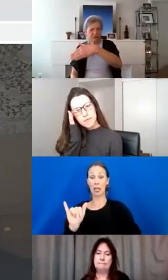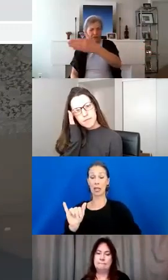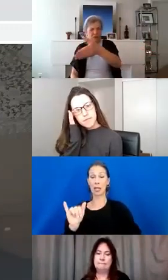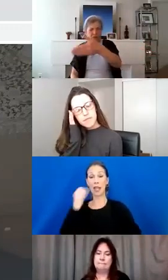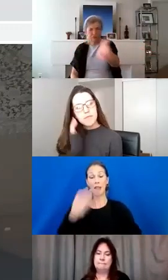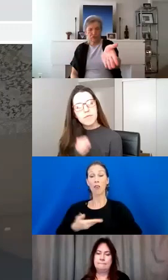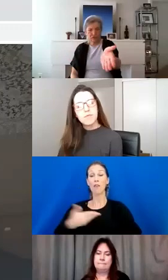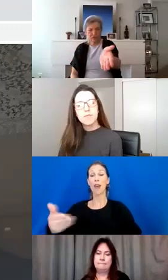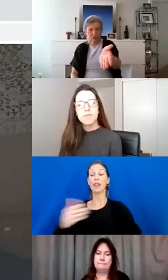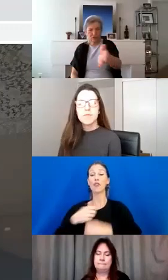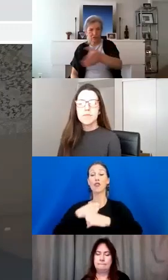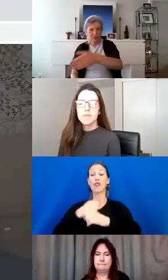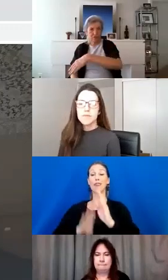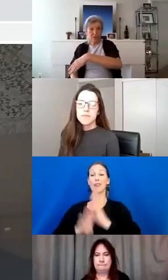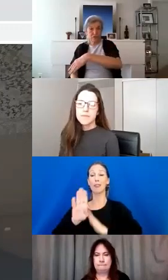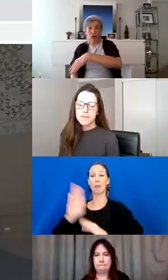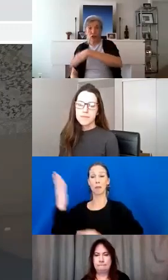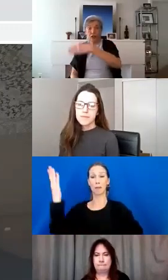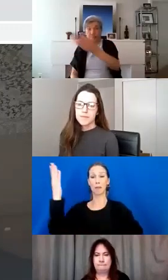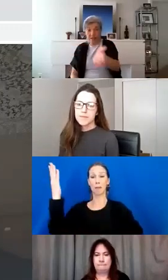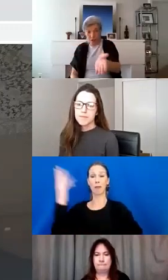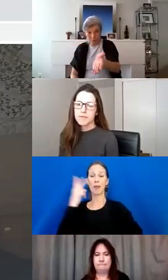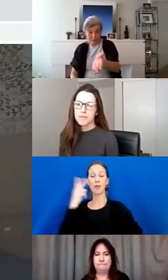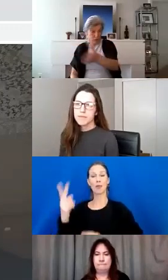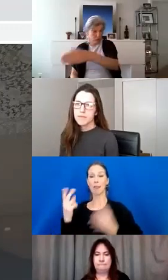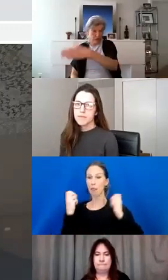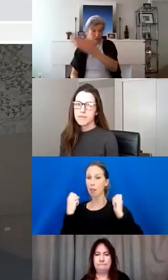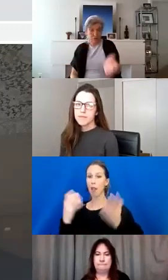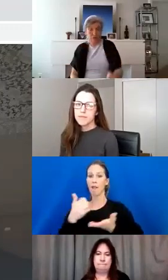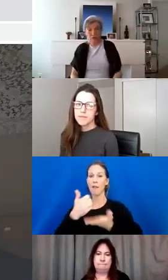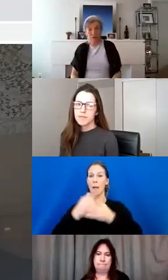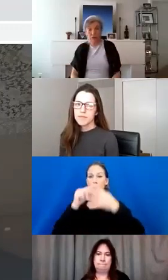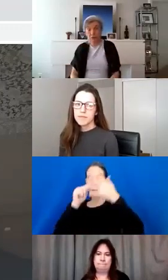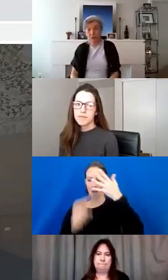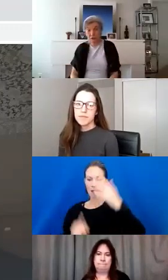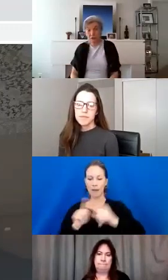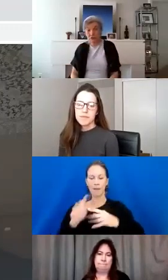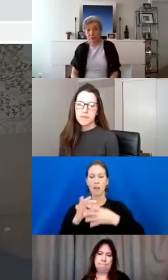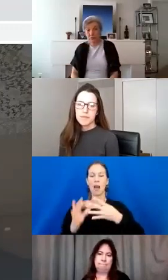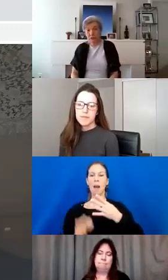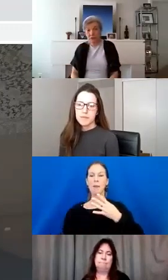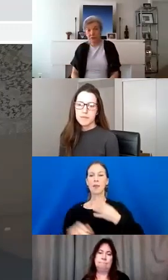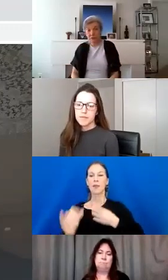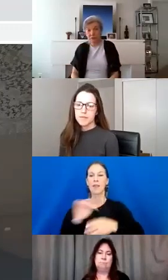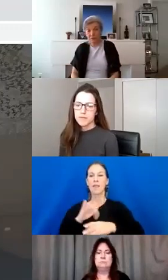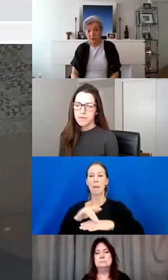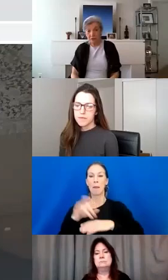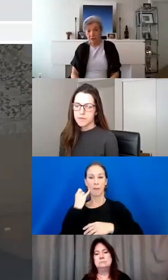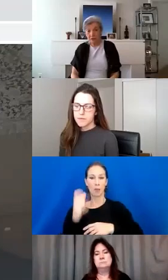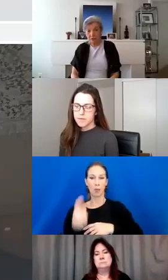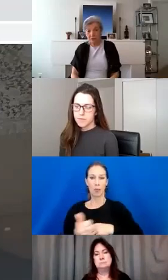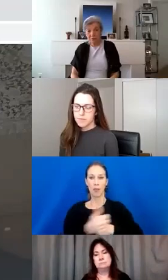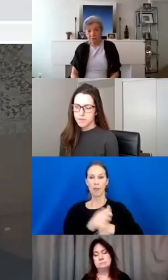to create your presentation, there's a lot of help, including if you need it, somebody could